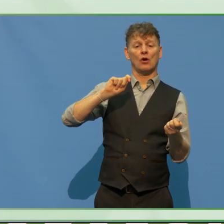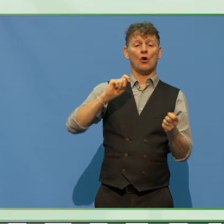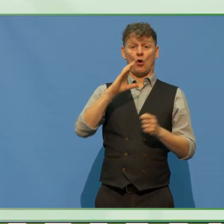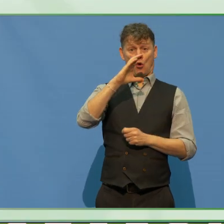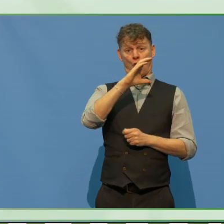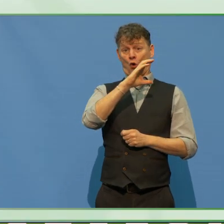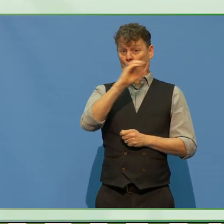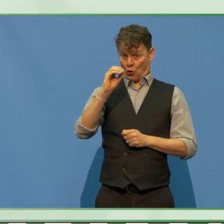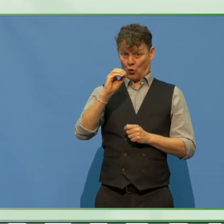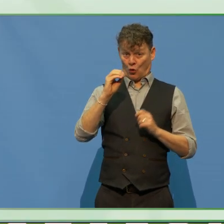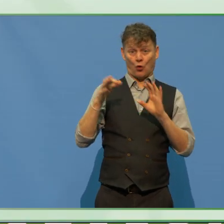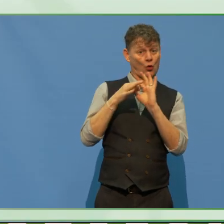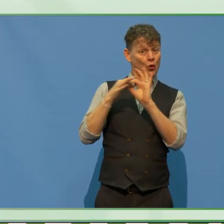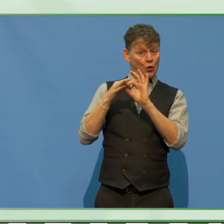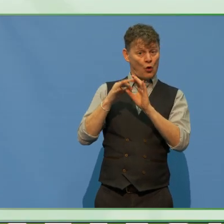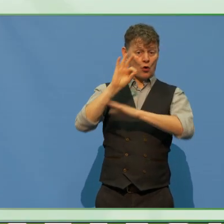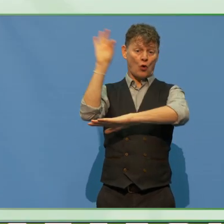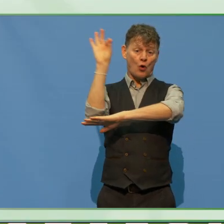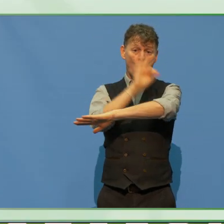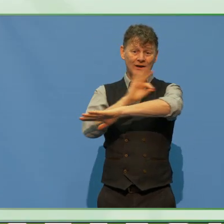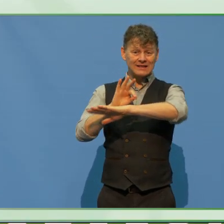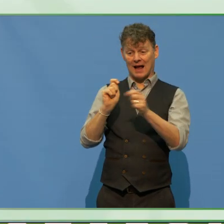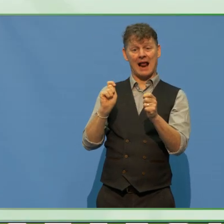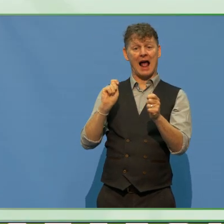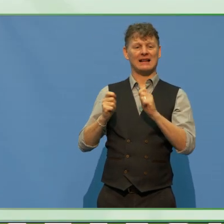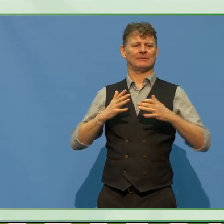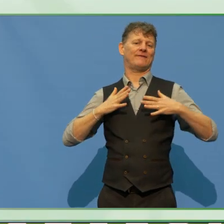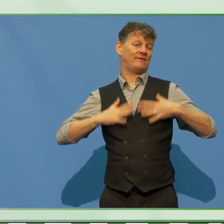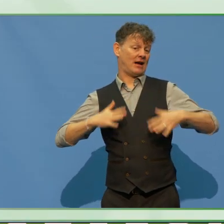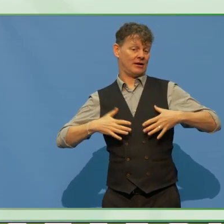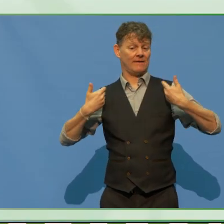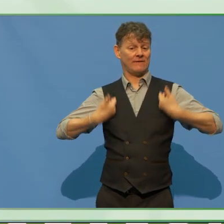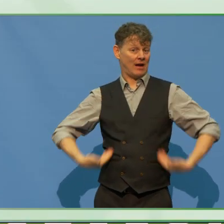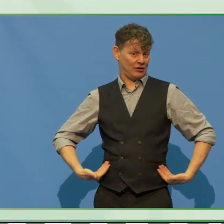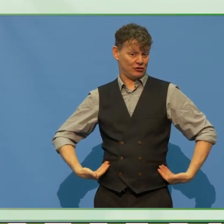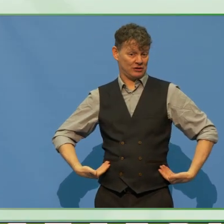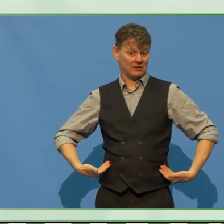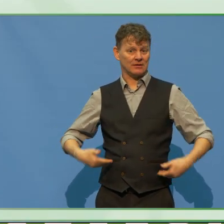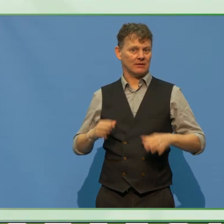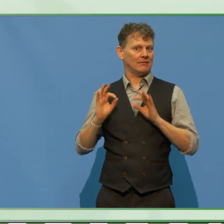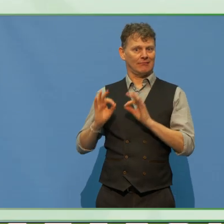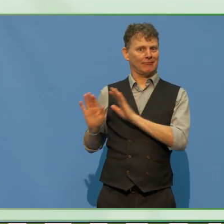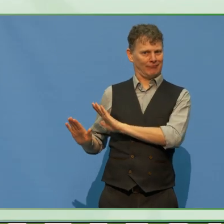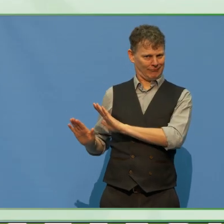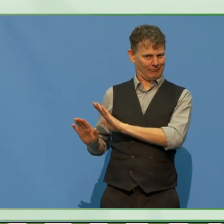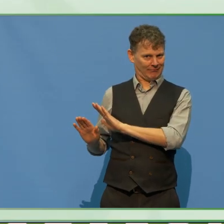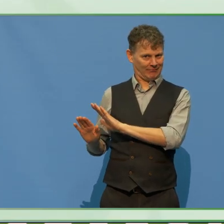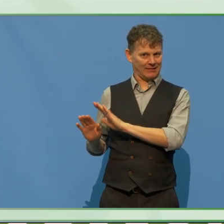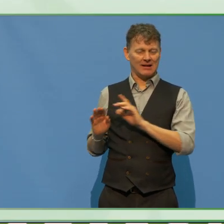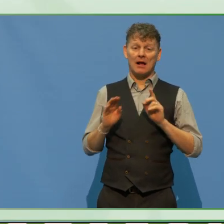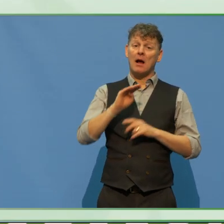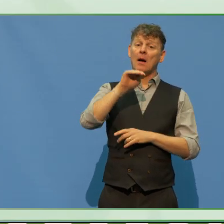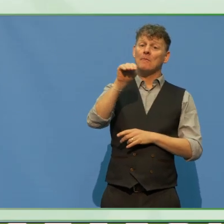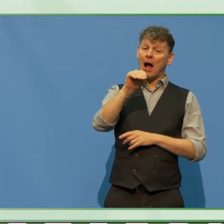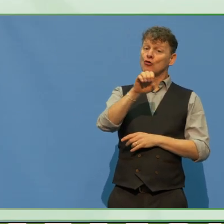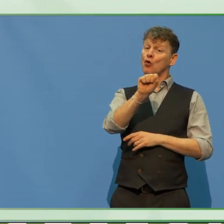with, and that should be almost bolded and underlined, the disability community. I think Microsoft is and has been aiming to do